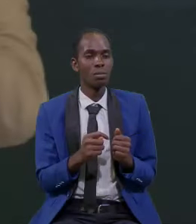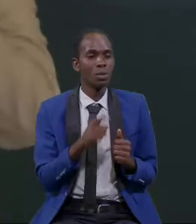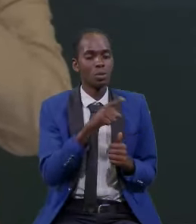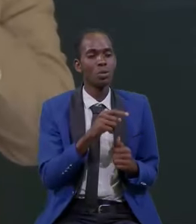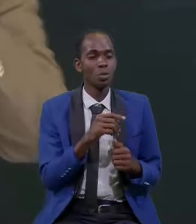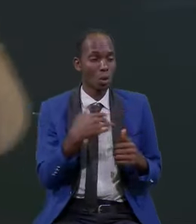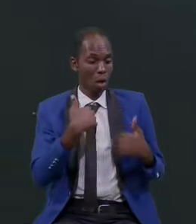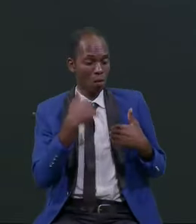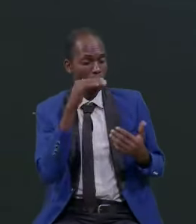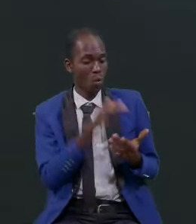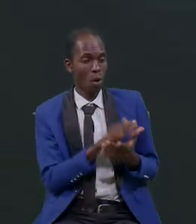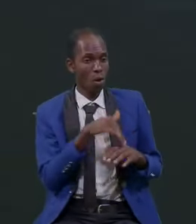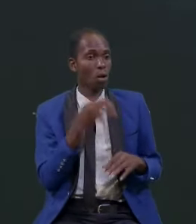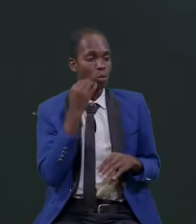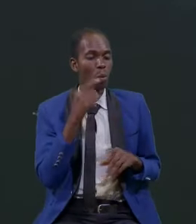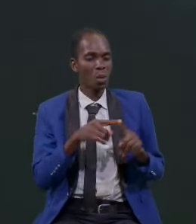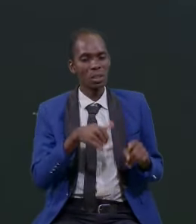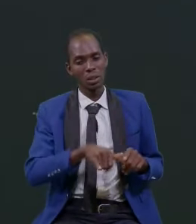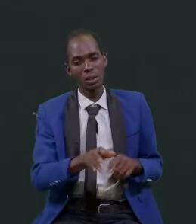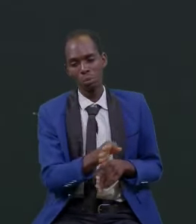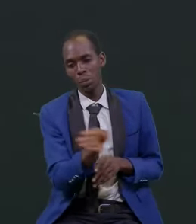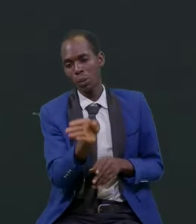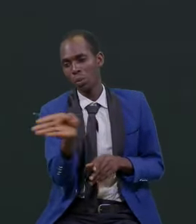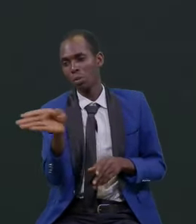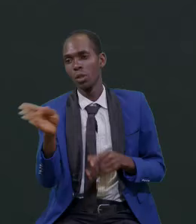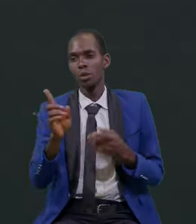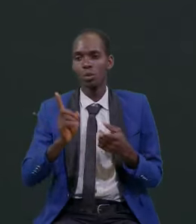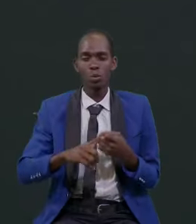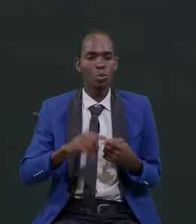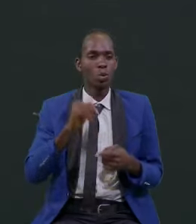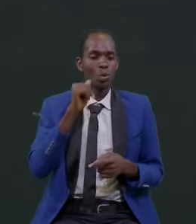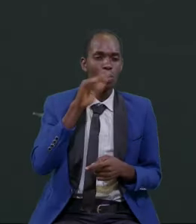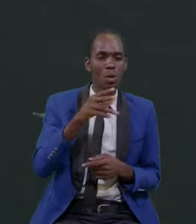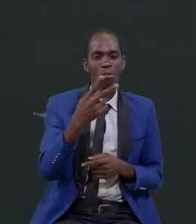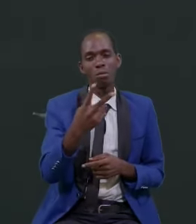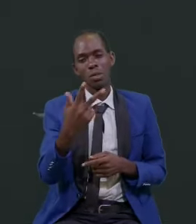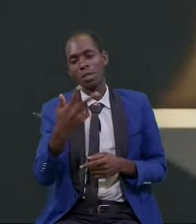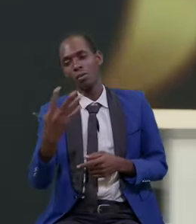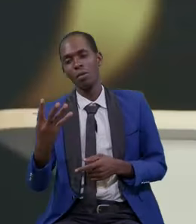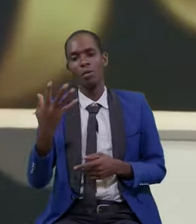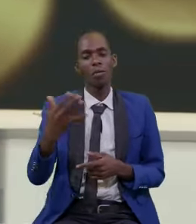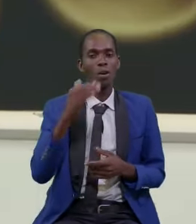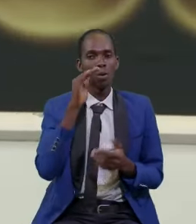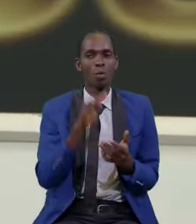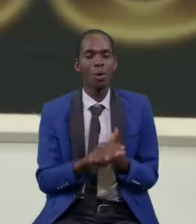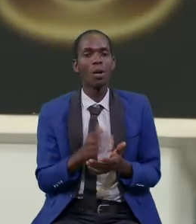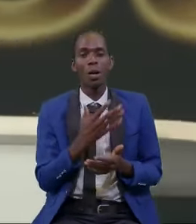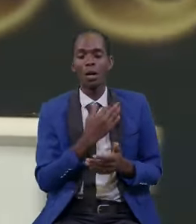women. He's going to do whatever. And he always goes in the night. But you know, now